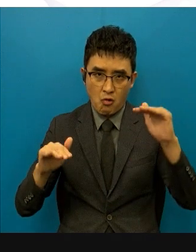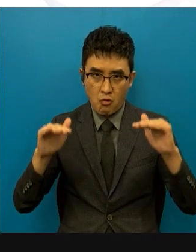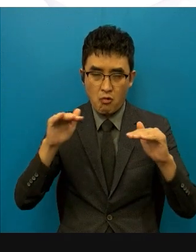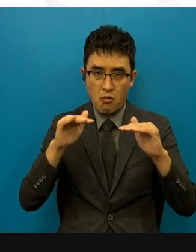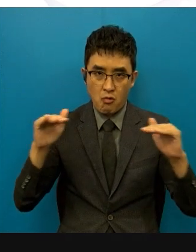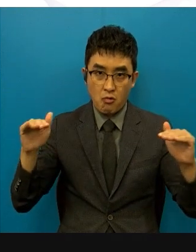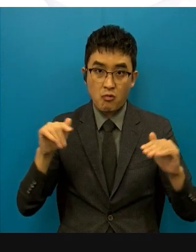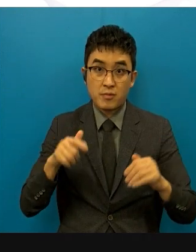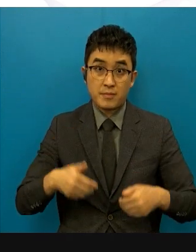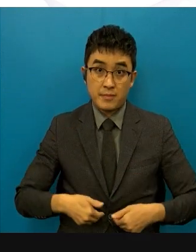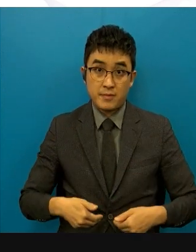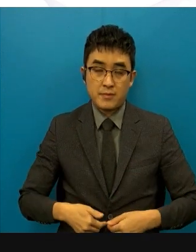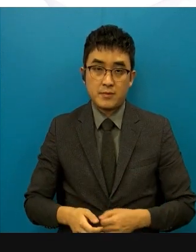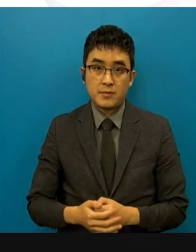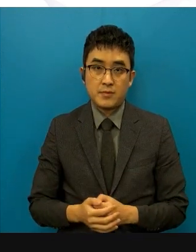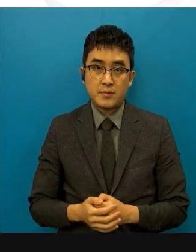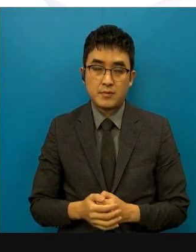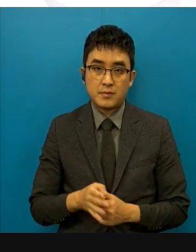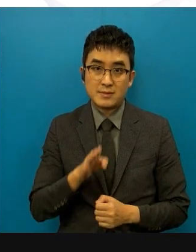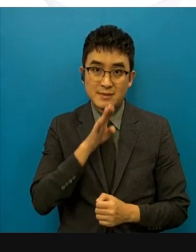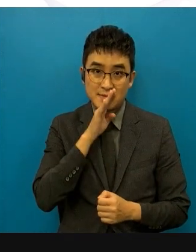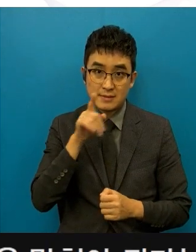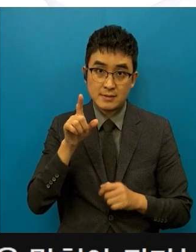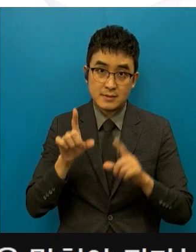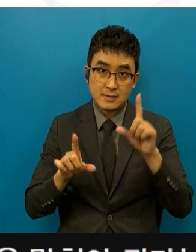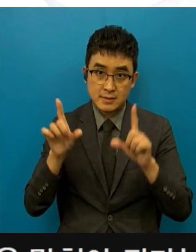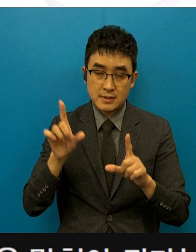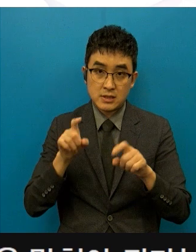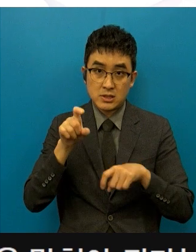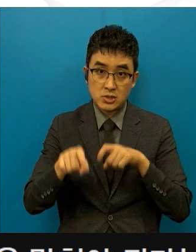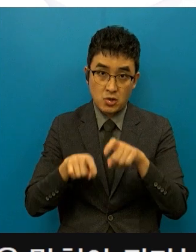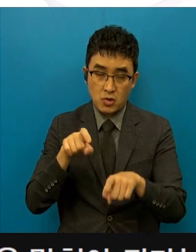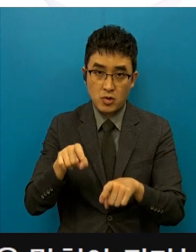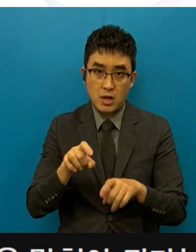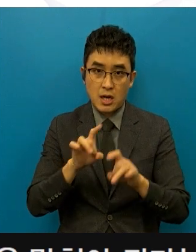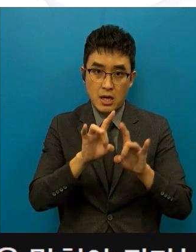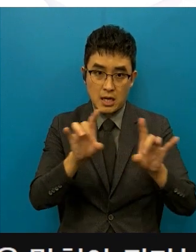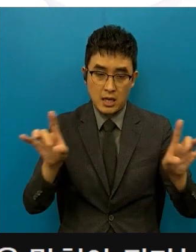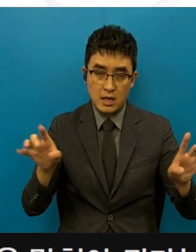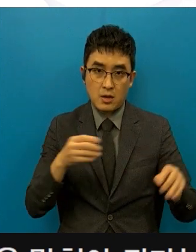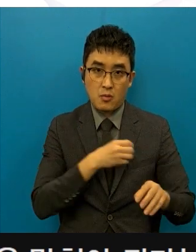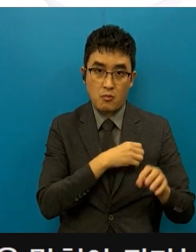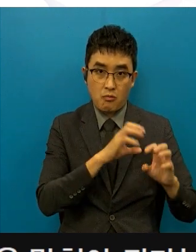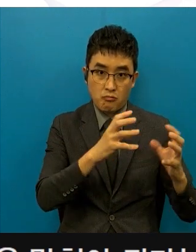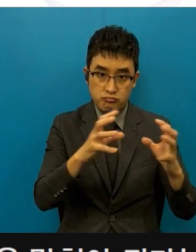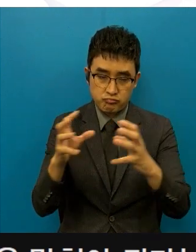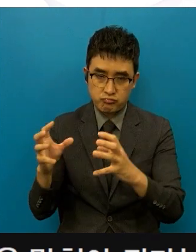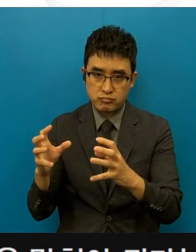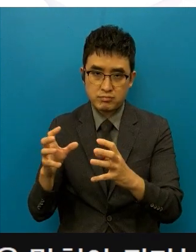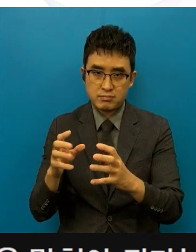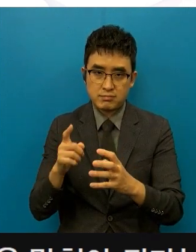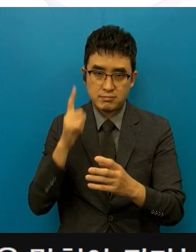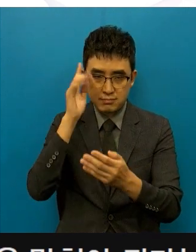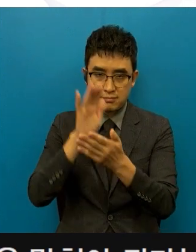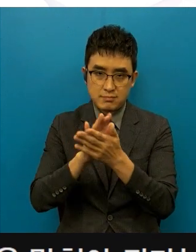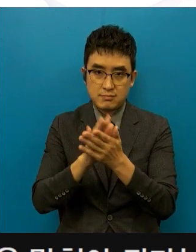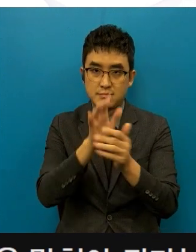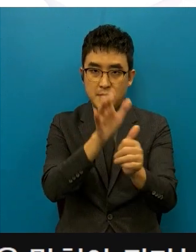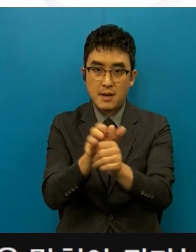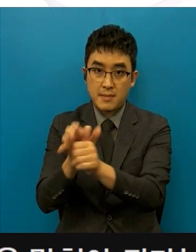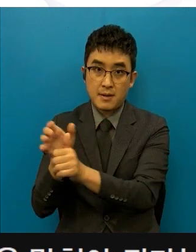Apart from Switzerland and now the United Kingdom, the rest of the states are also members of the European